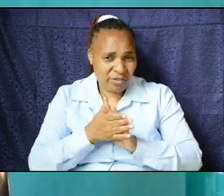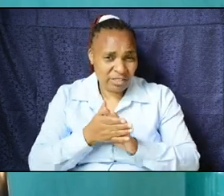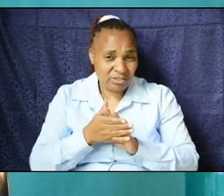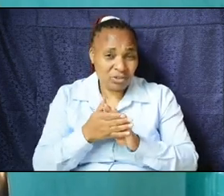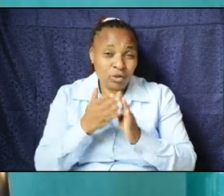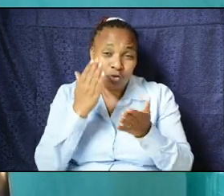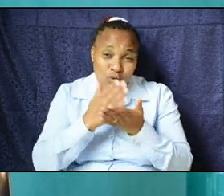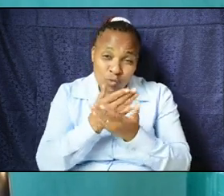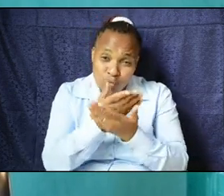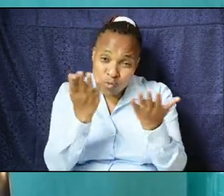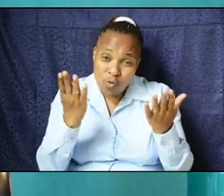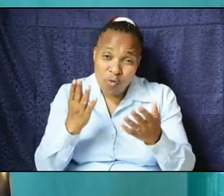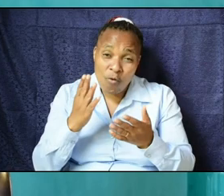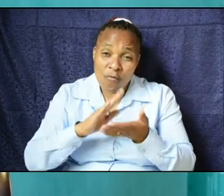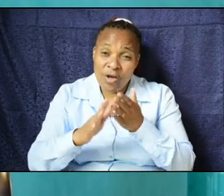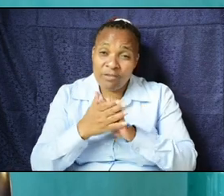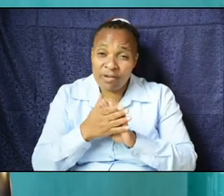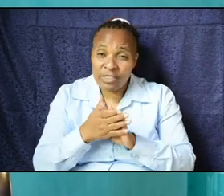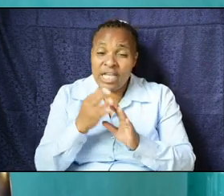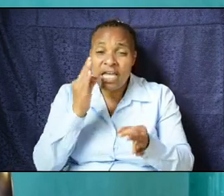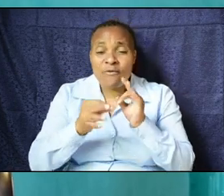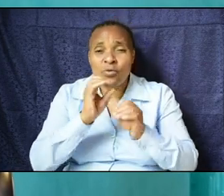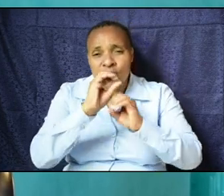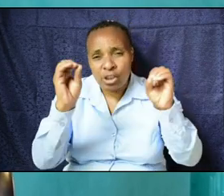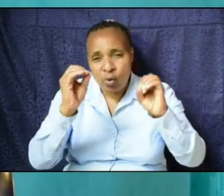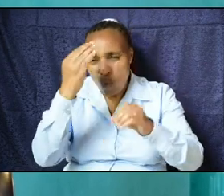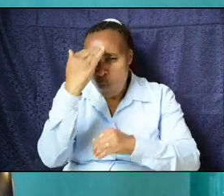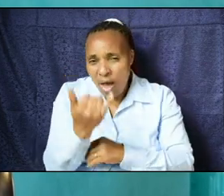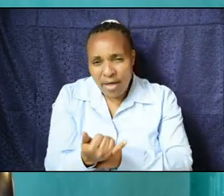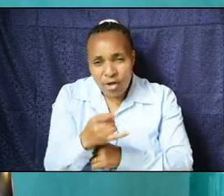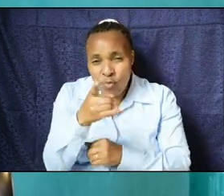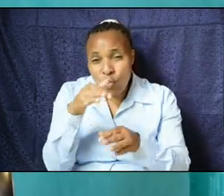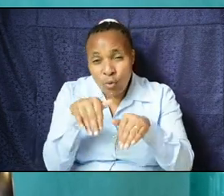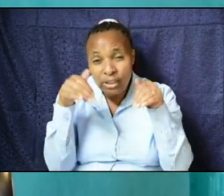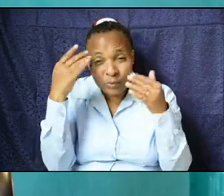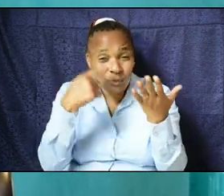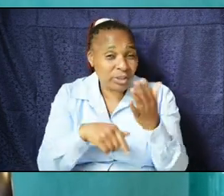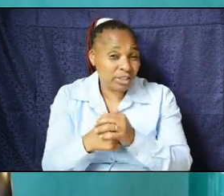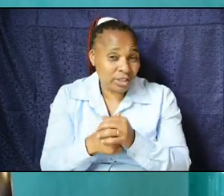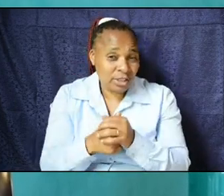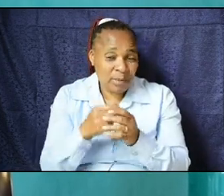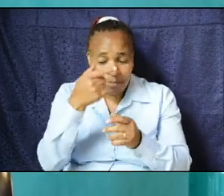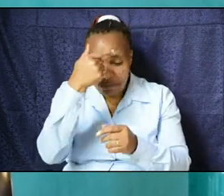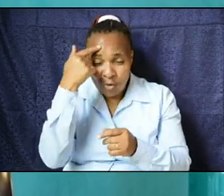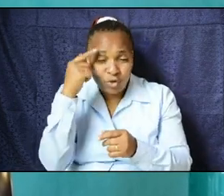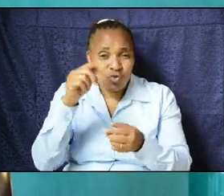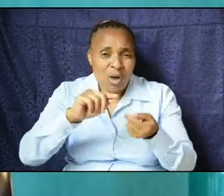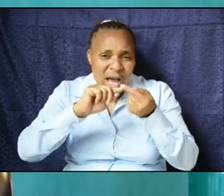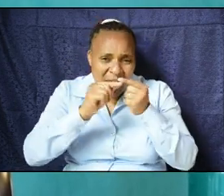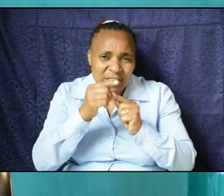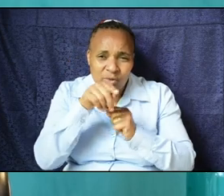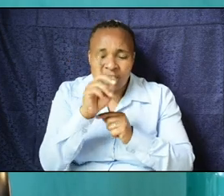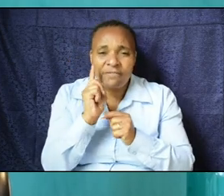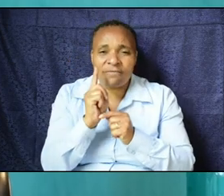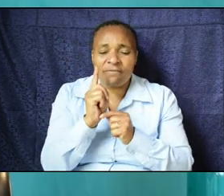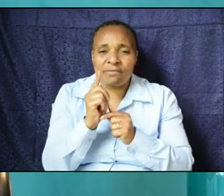them? Right? And if not, why? And what are you waiting for? Because you're hurting yourself in the long run.